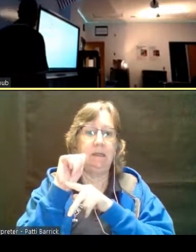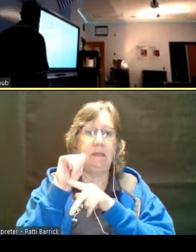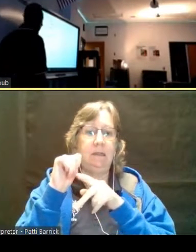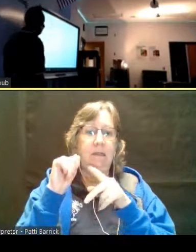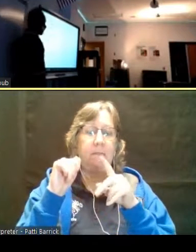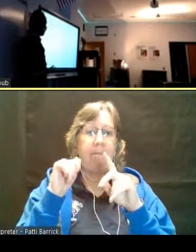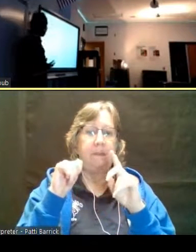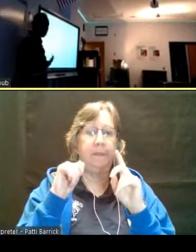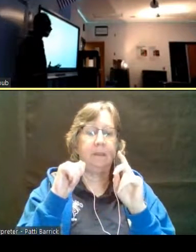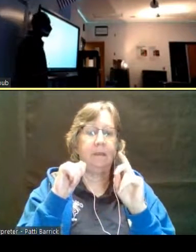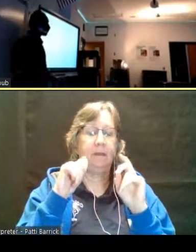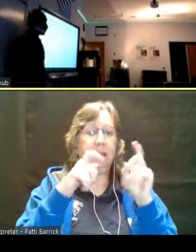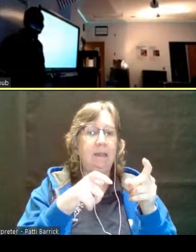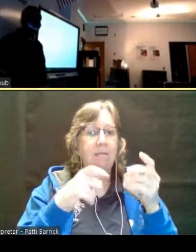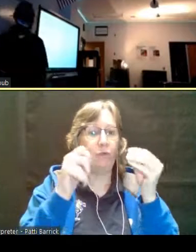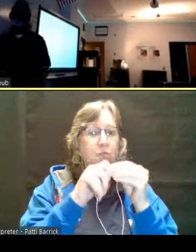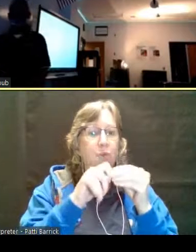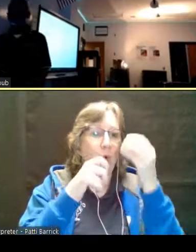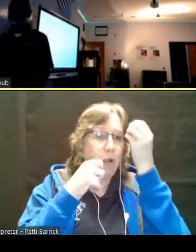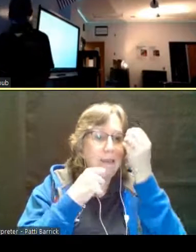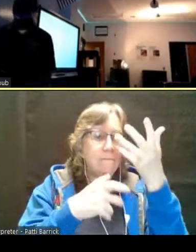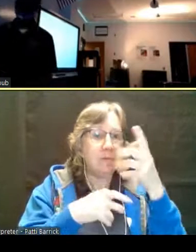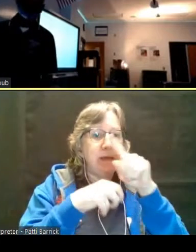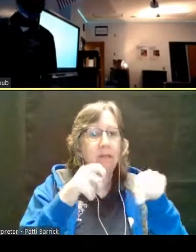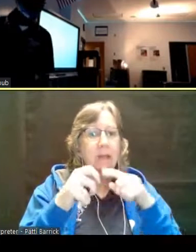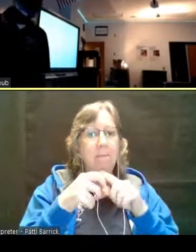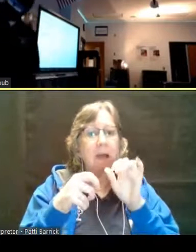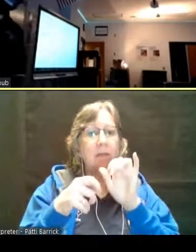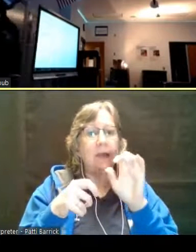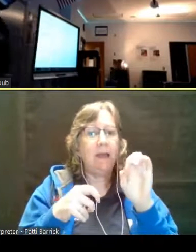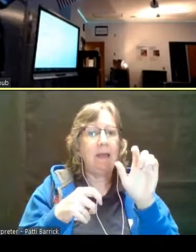that give you additional information about the elements.